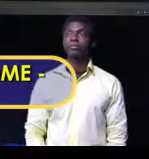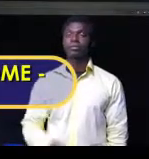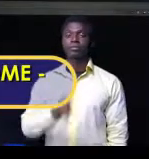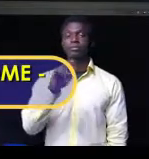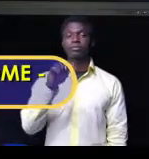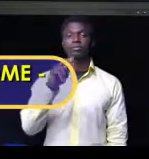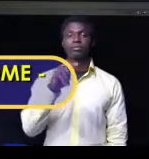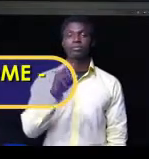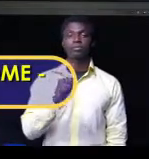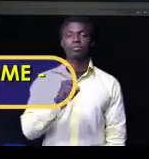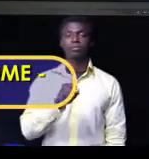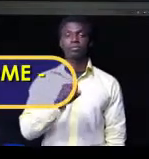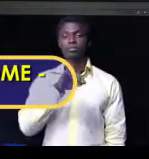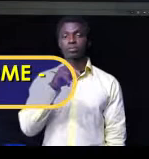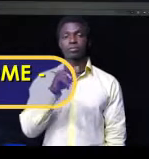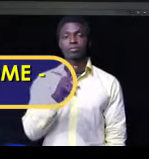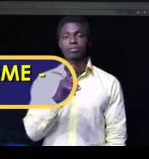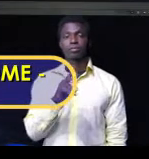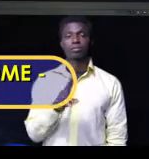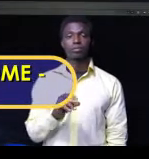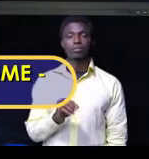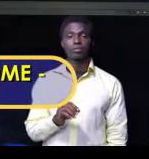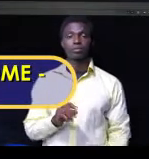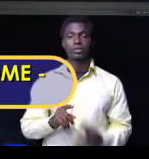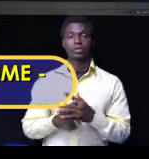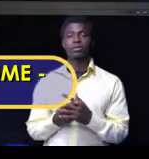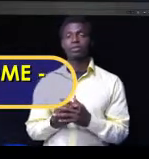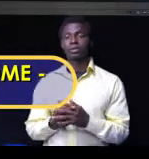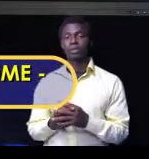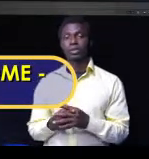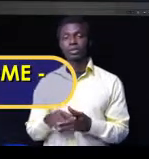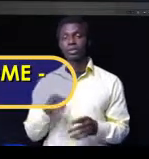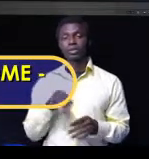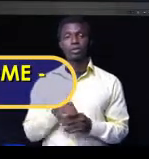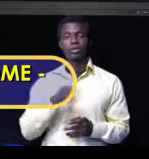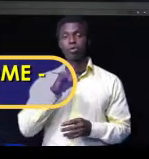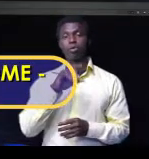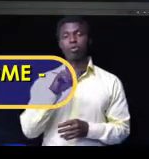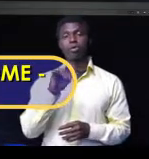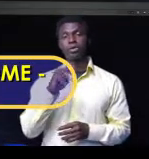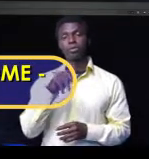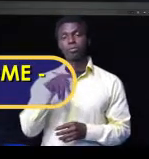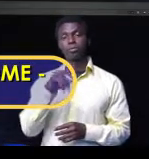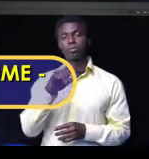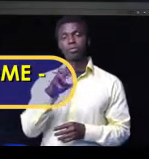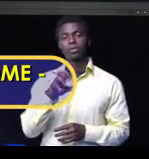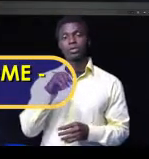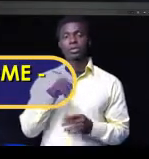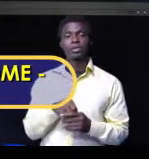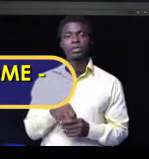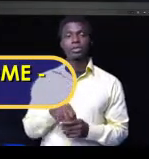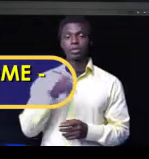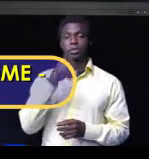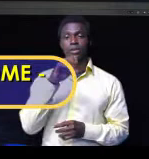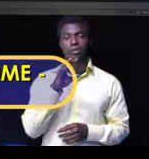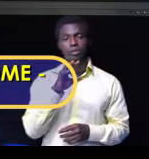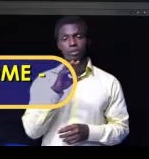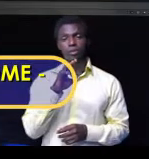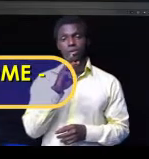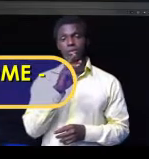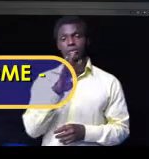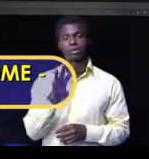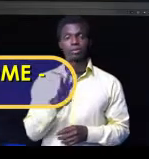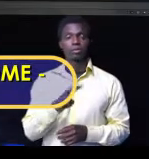Men's judo debuted in Olympics in 1964. That was the first time